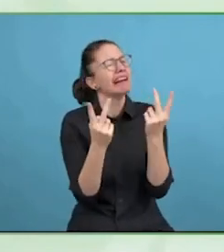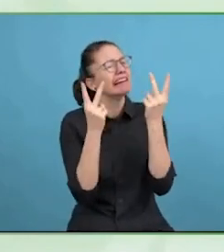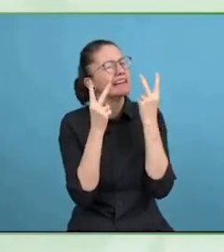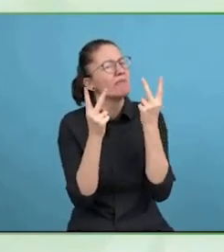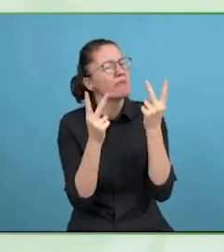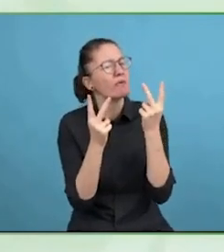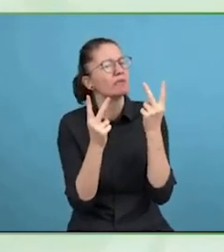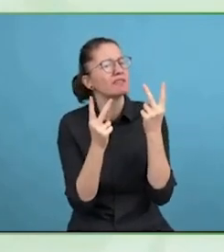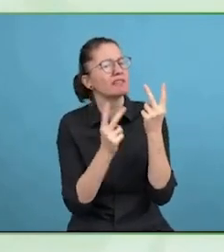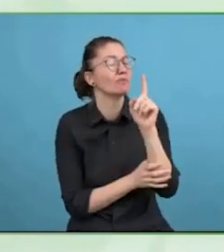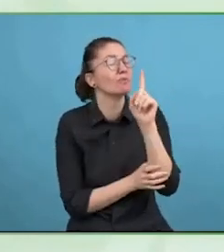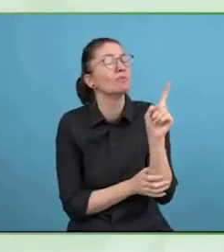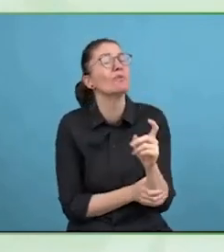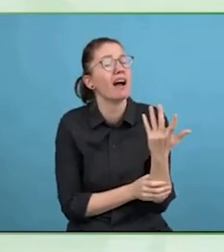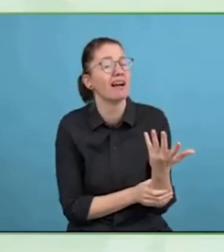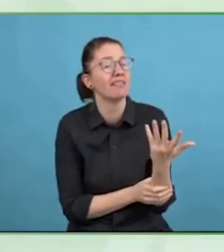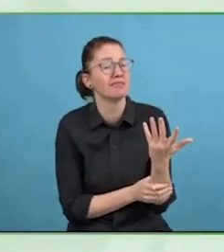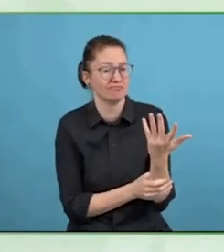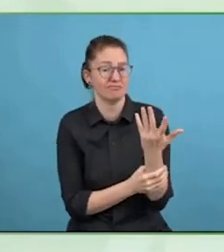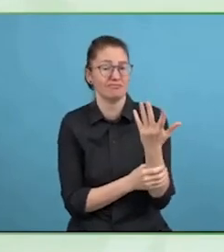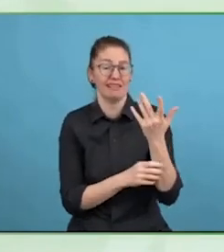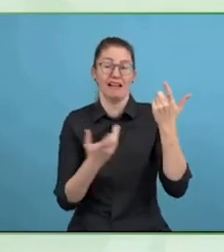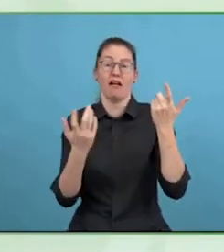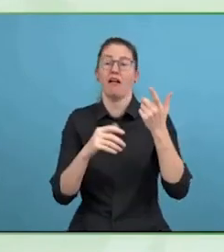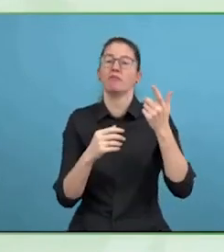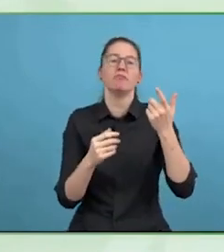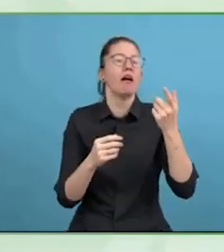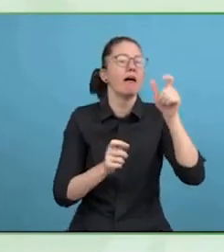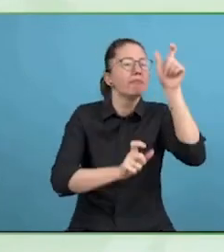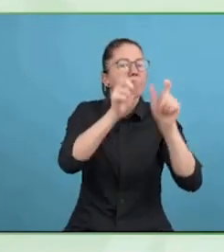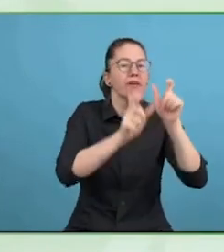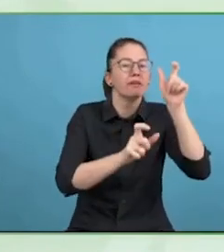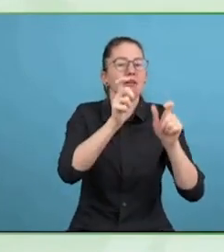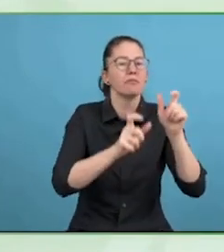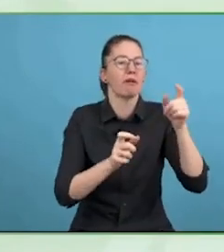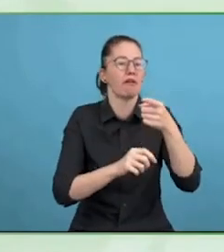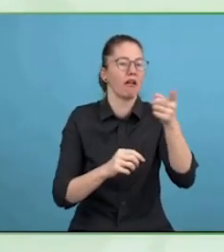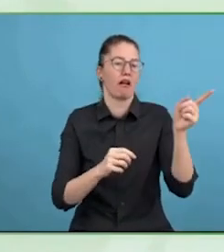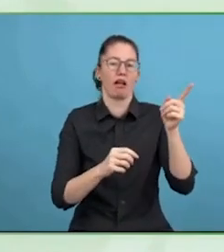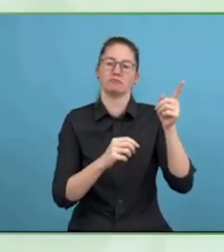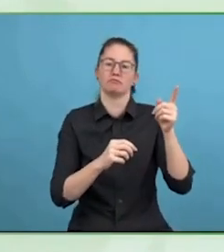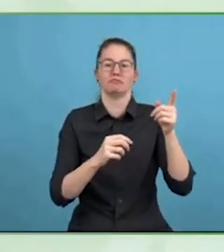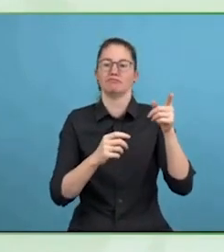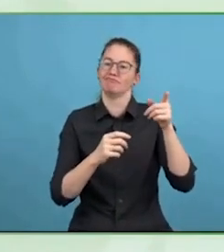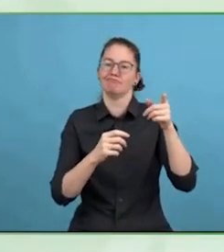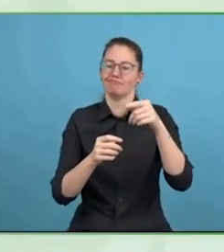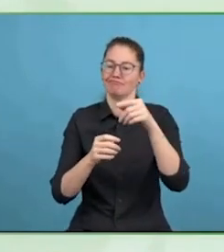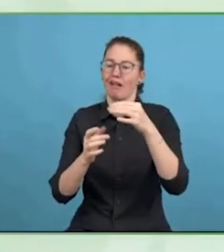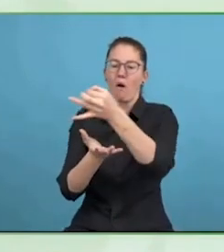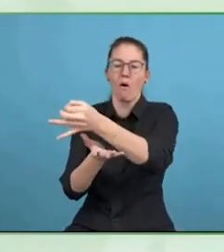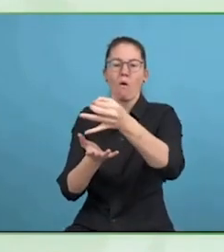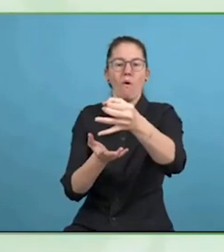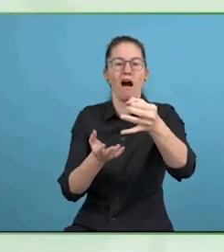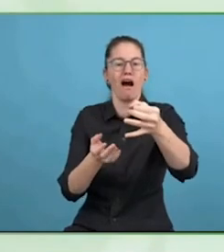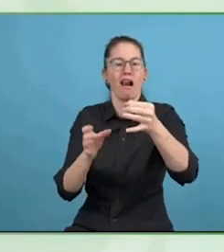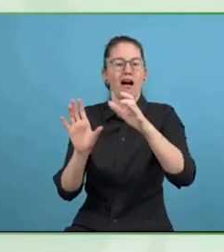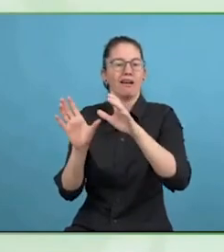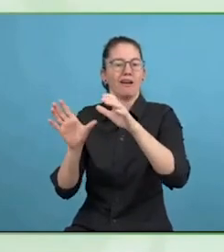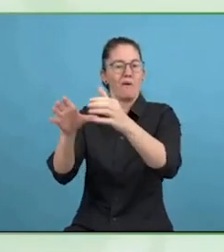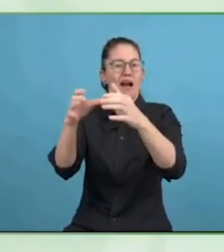providing a general, respectful approach to participation. Okay, okay. You convinced